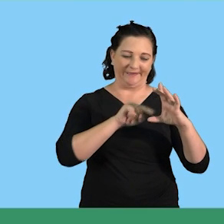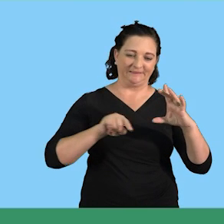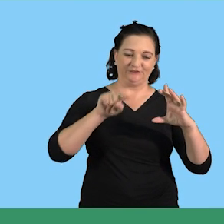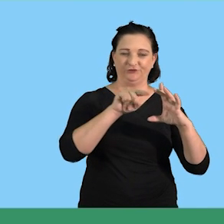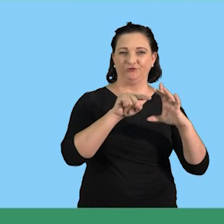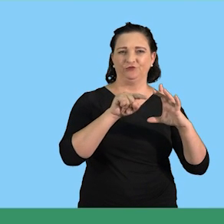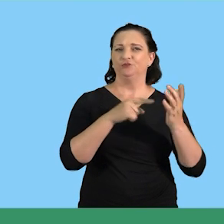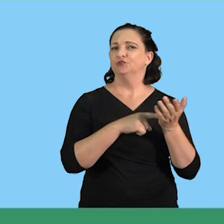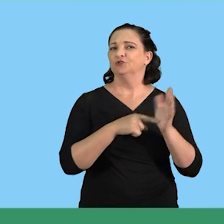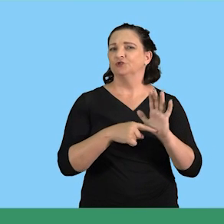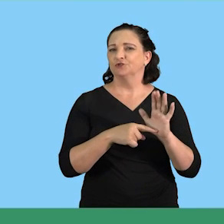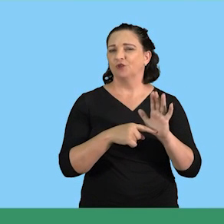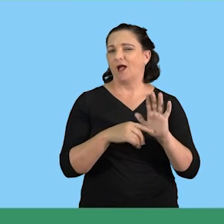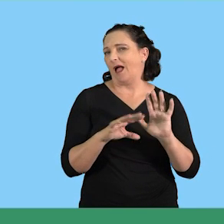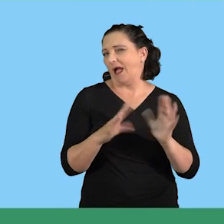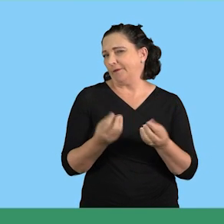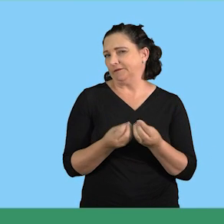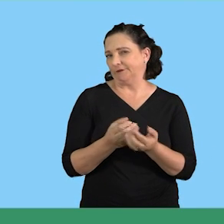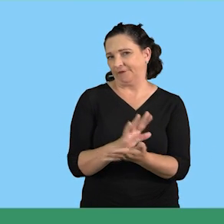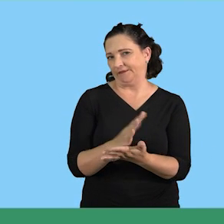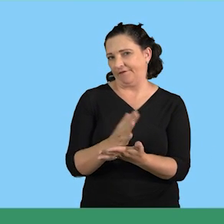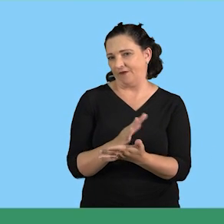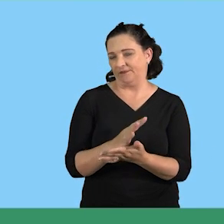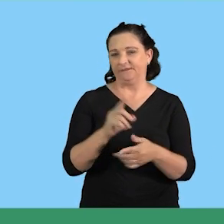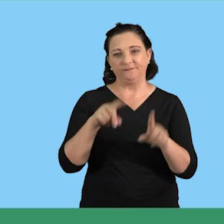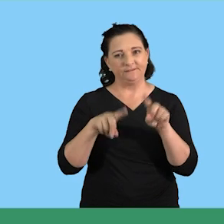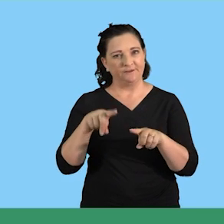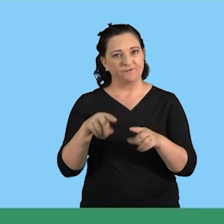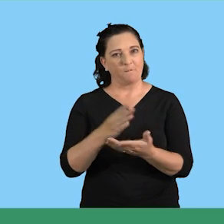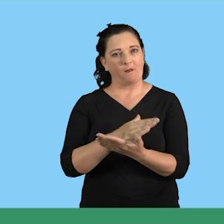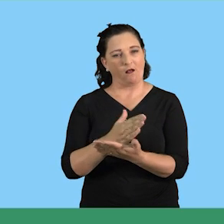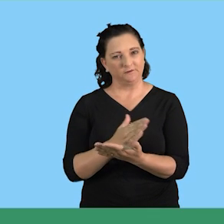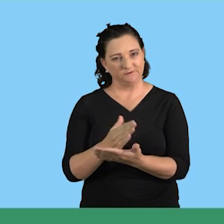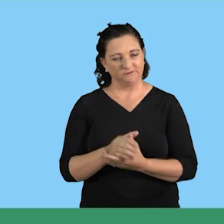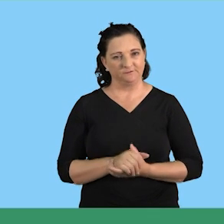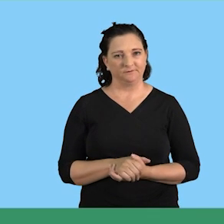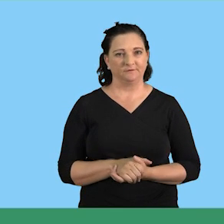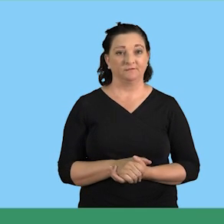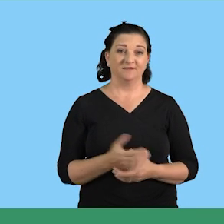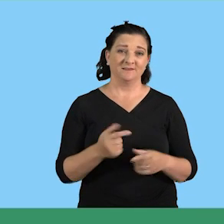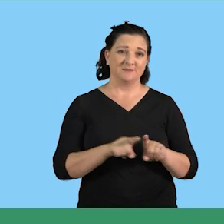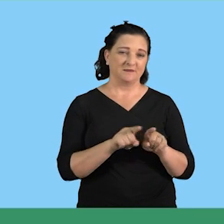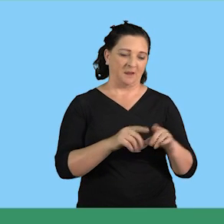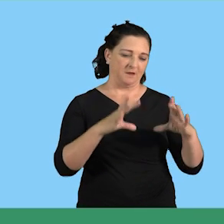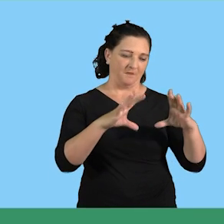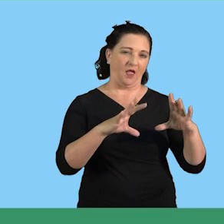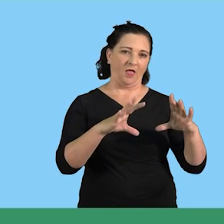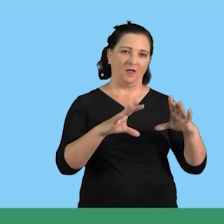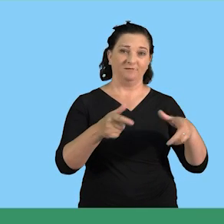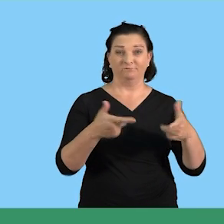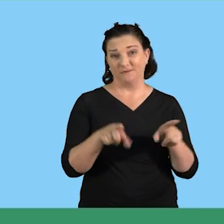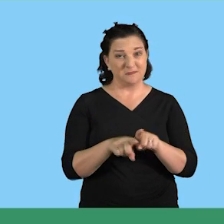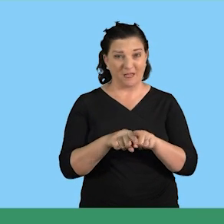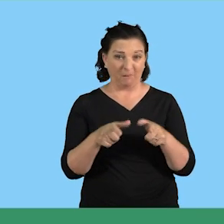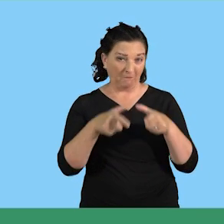chart, which shows how something is divided into different parts. So as it says, a pie, you understand a pie?